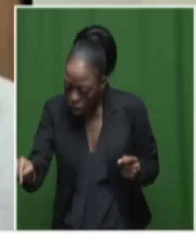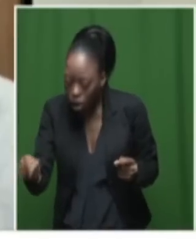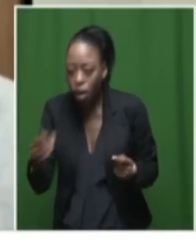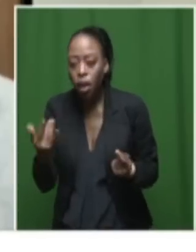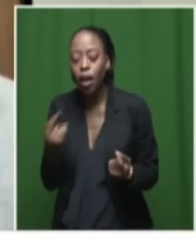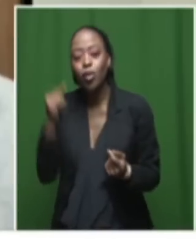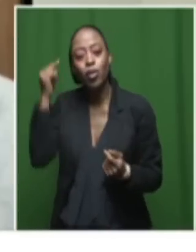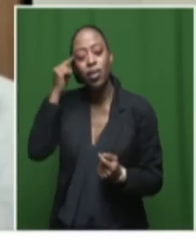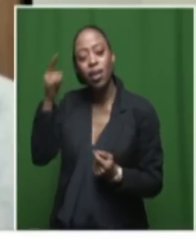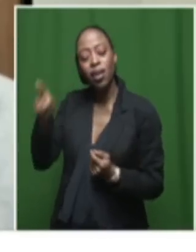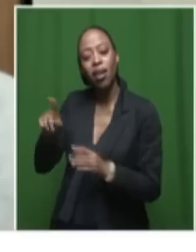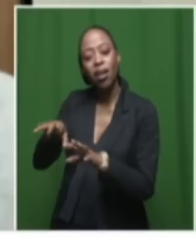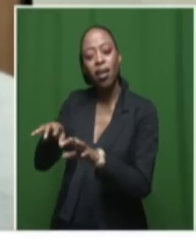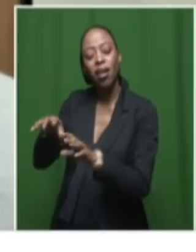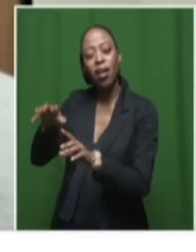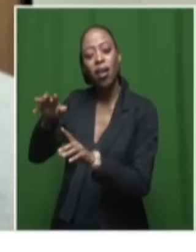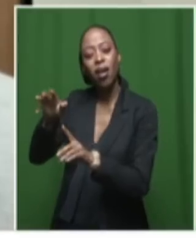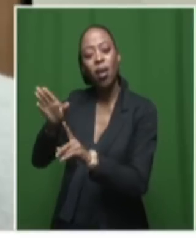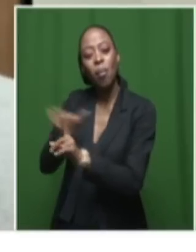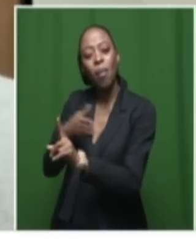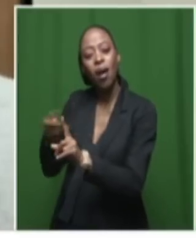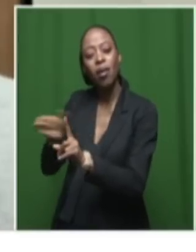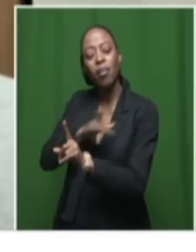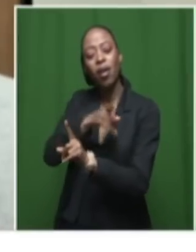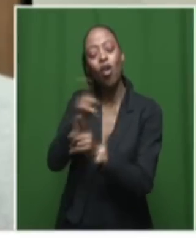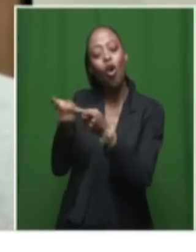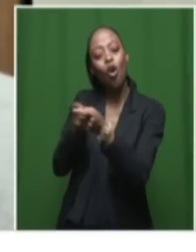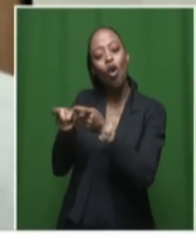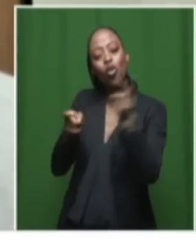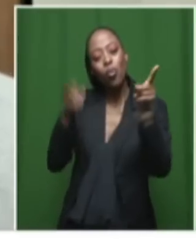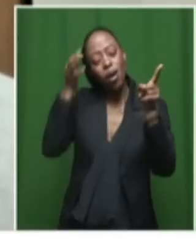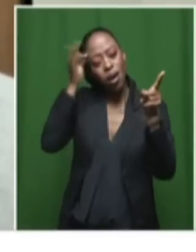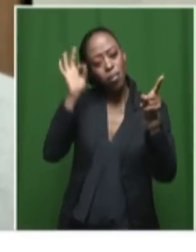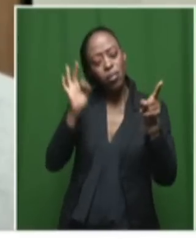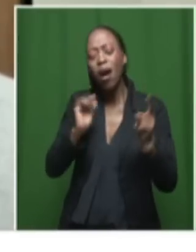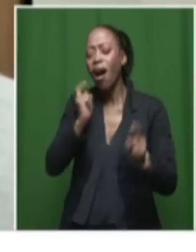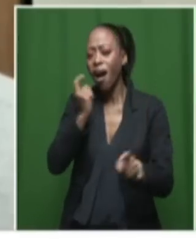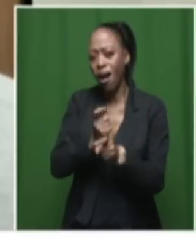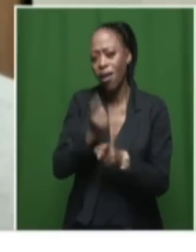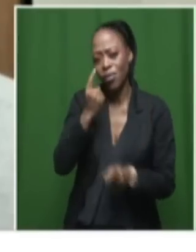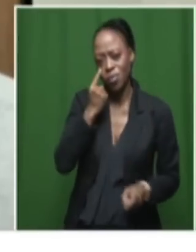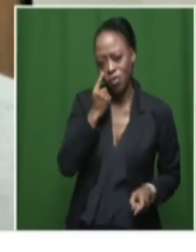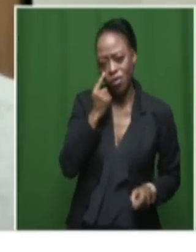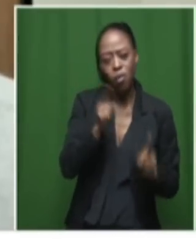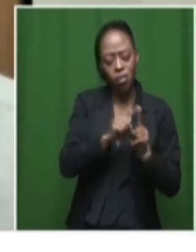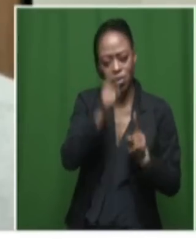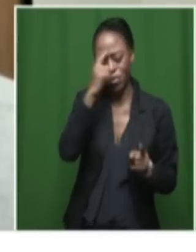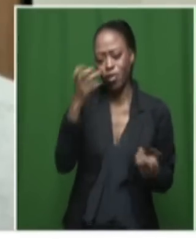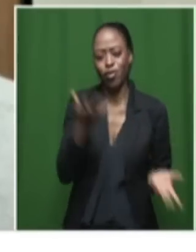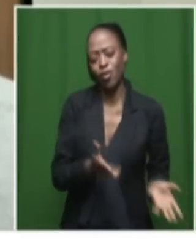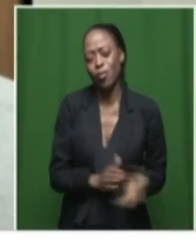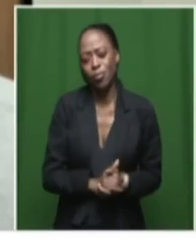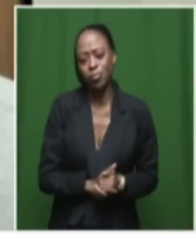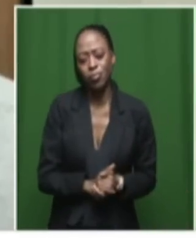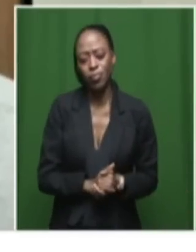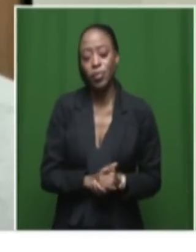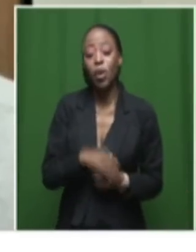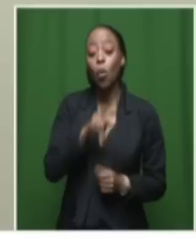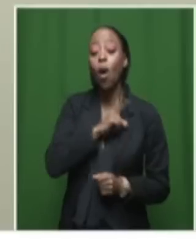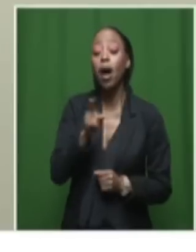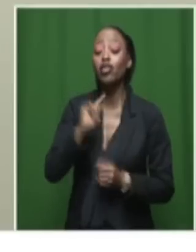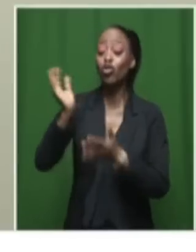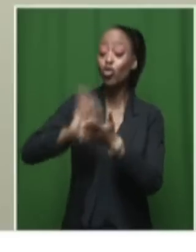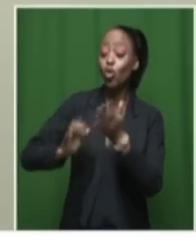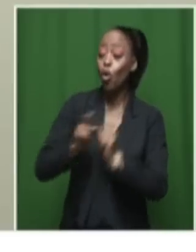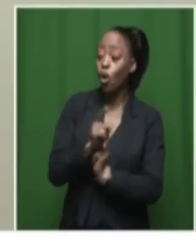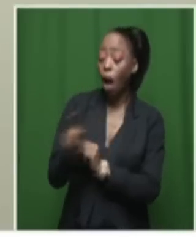capture? Well, of course, that's hard to prove. But we certainly believe, if one looks at the articles that